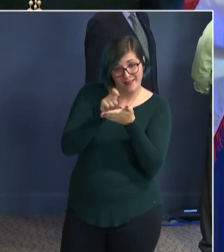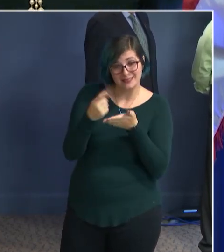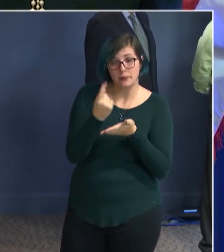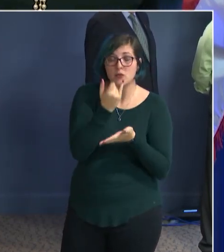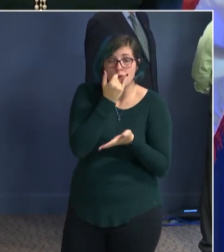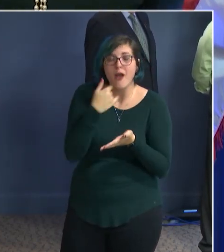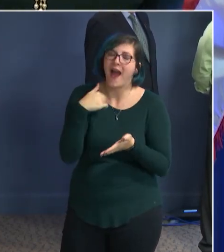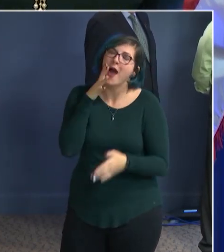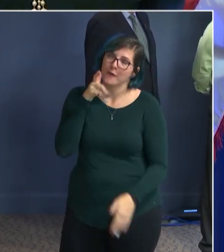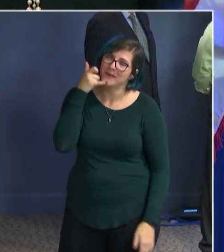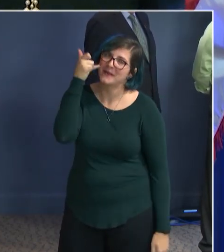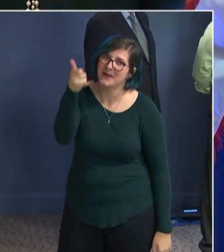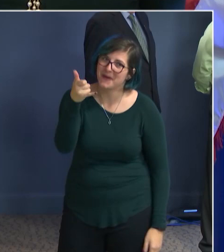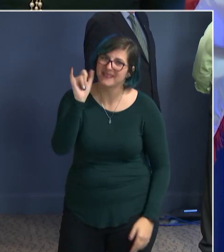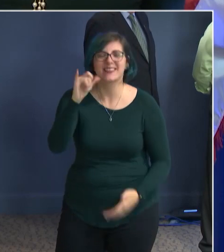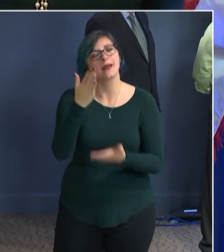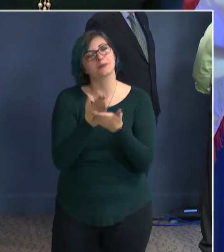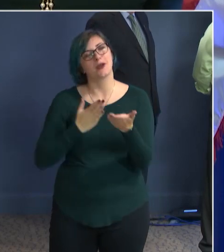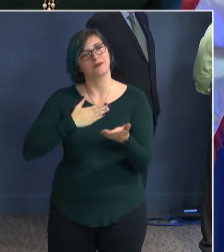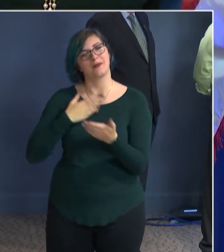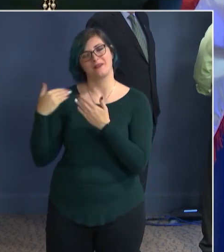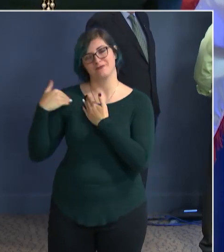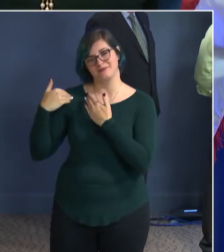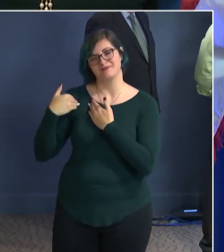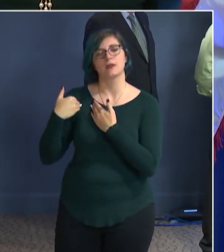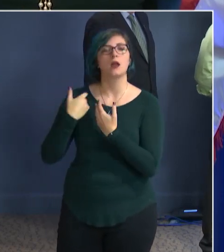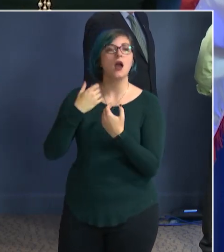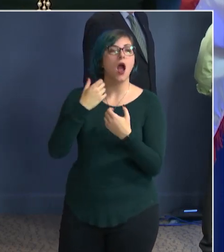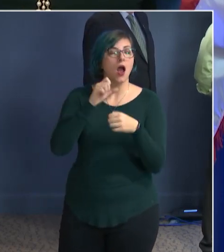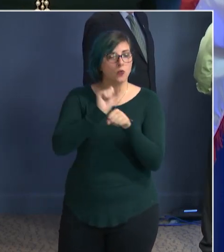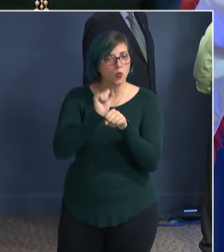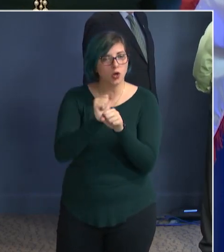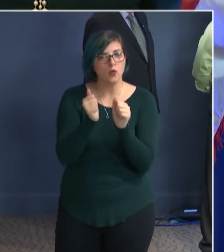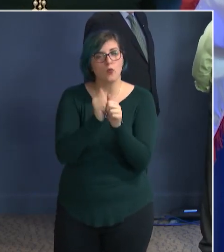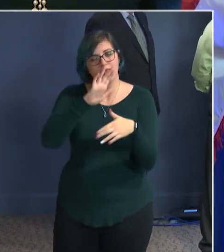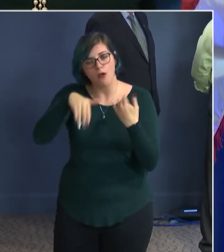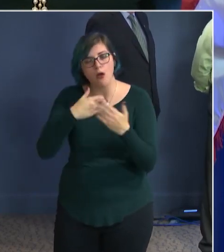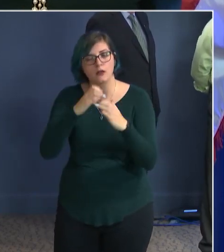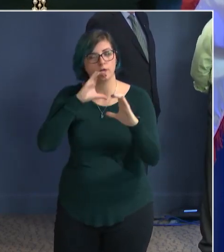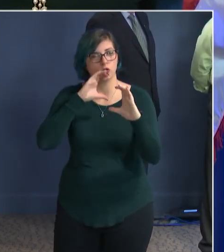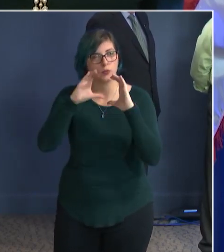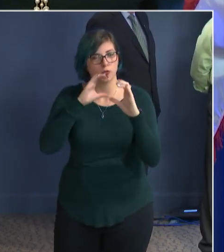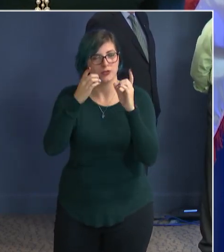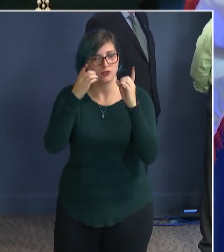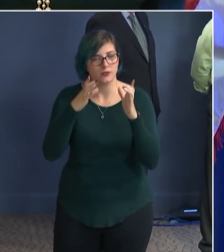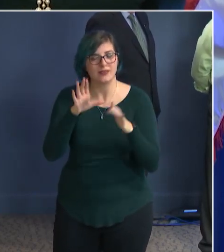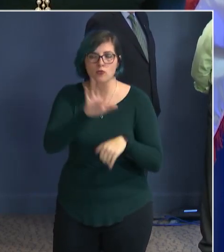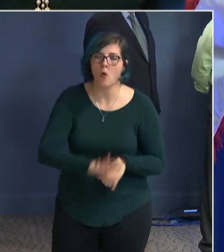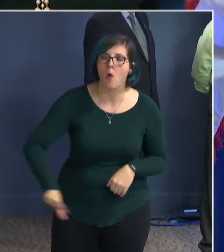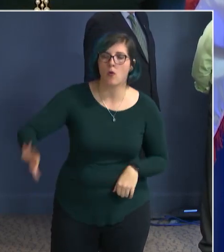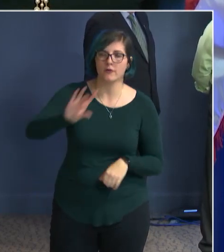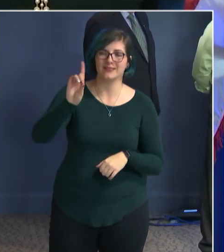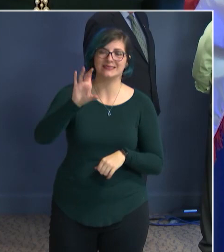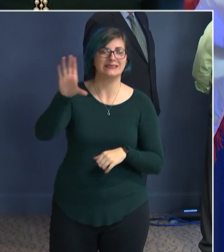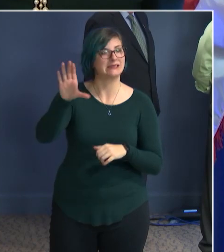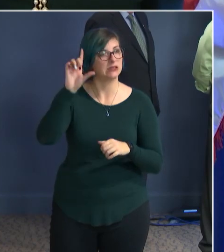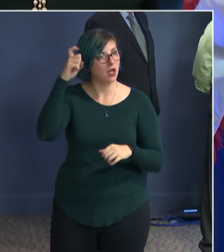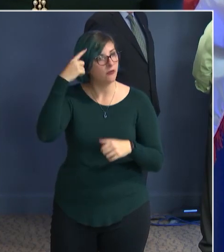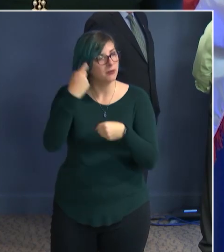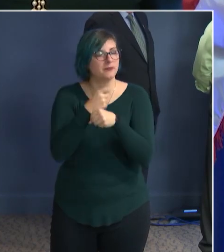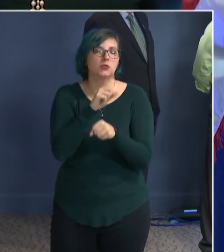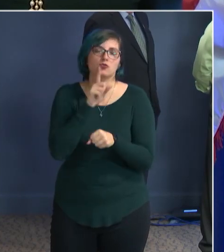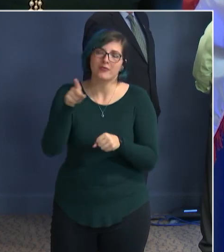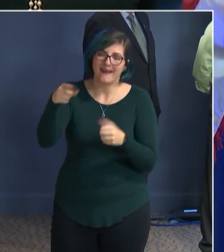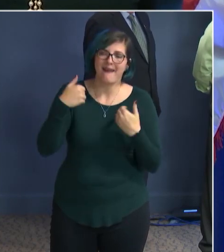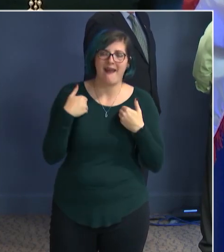my job. And also work with all the PIOs, communications directors across DC government to ensure they have what they need and